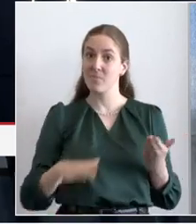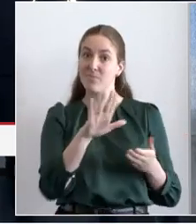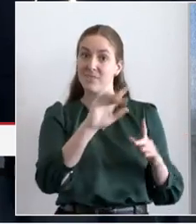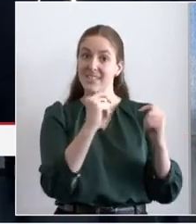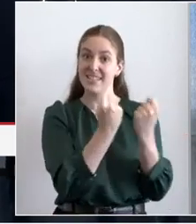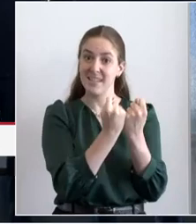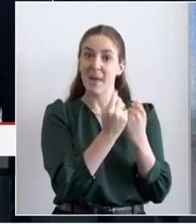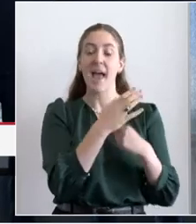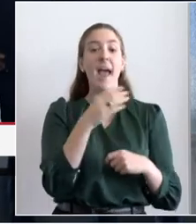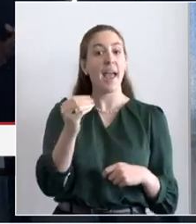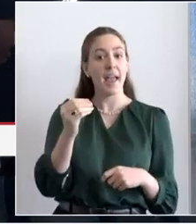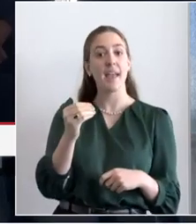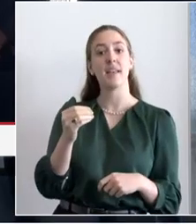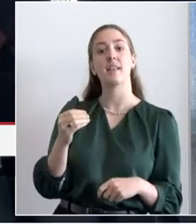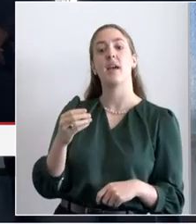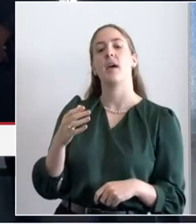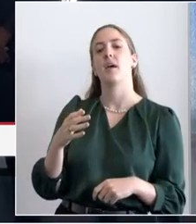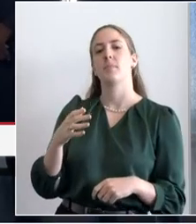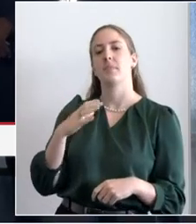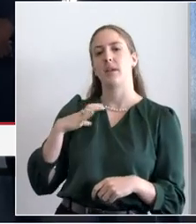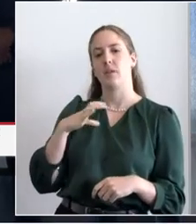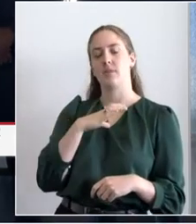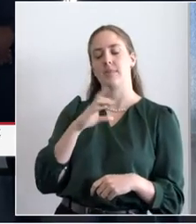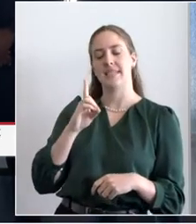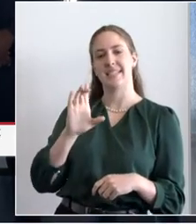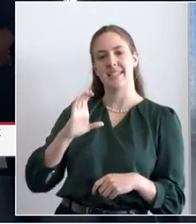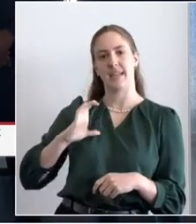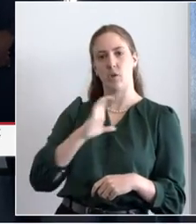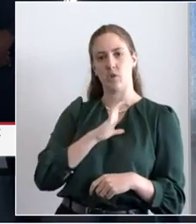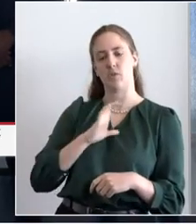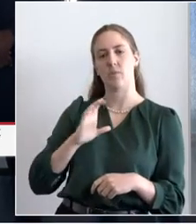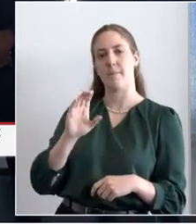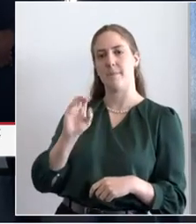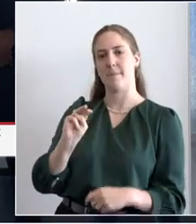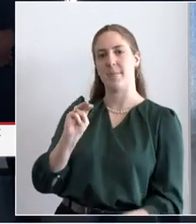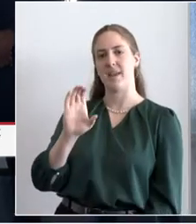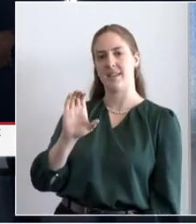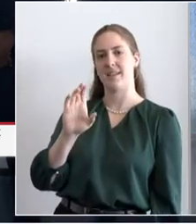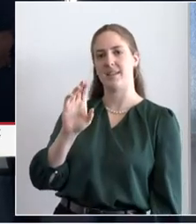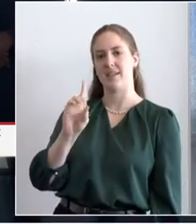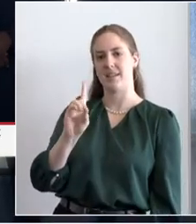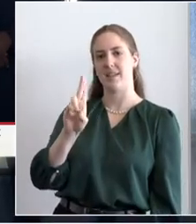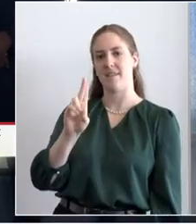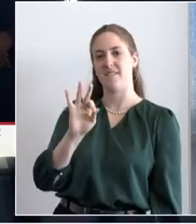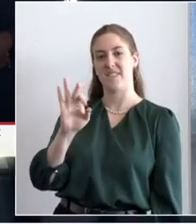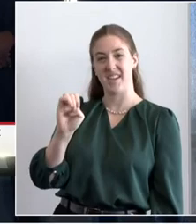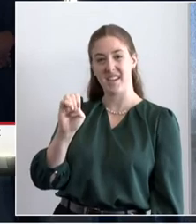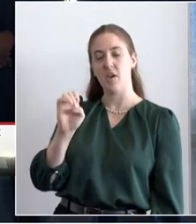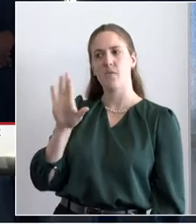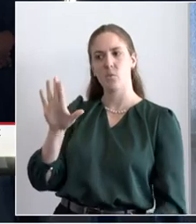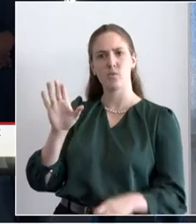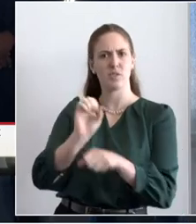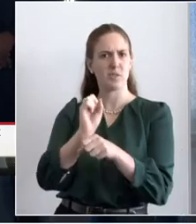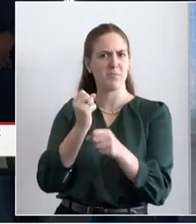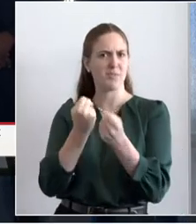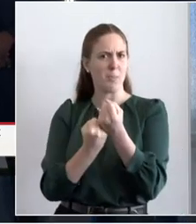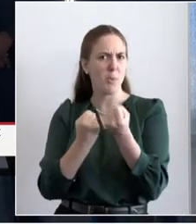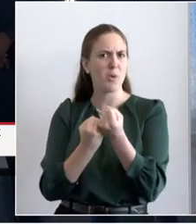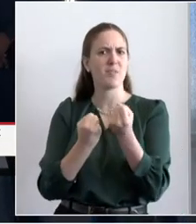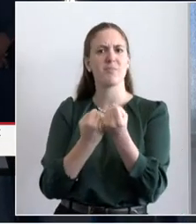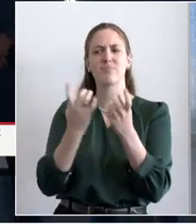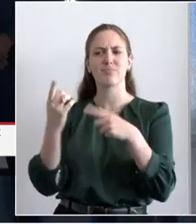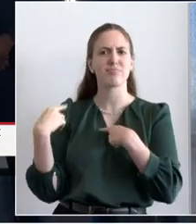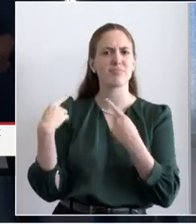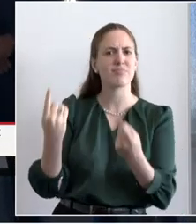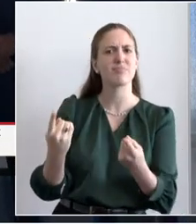McDuffie and his team for not only their support of this initiative, but actually their broader support of all the work that CNHED does that